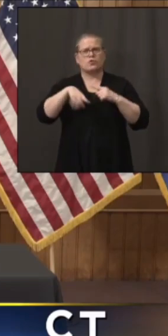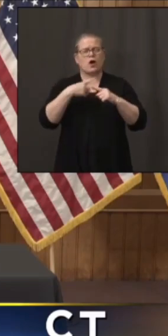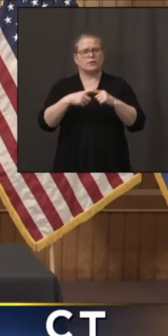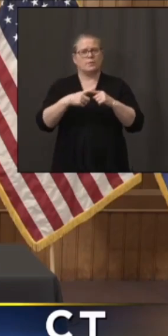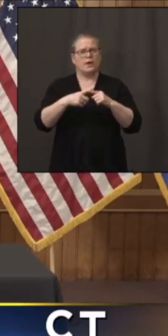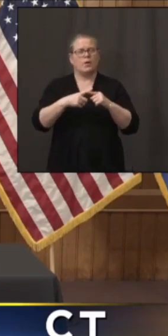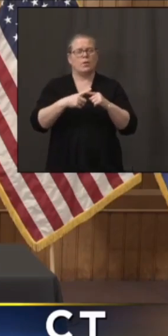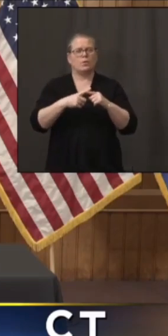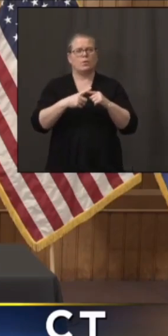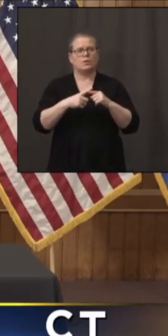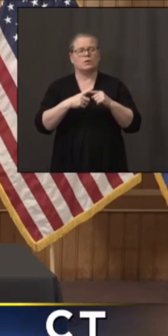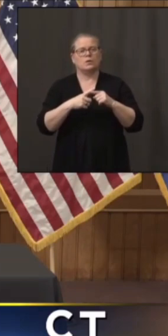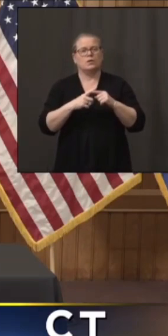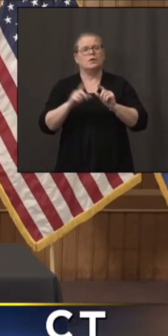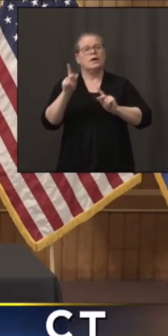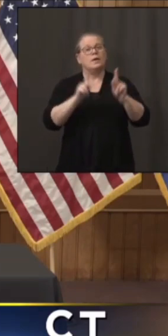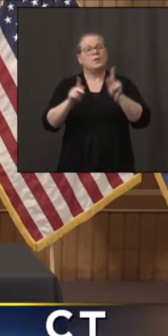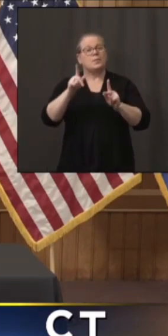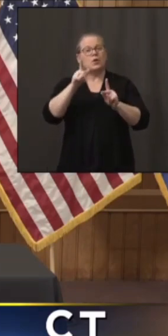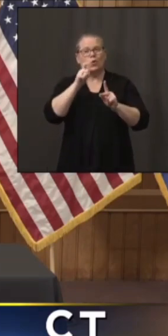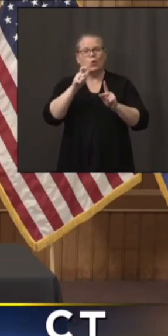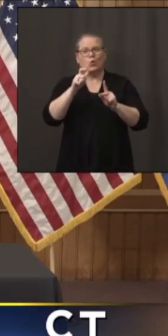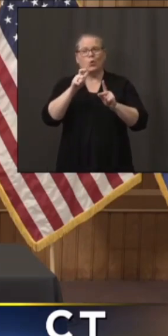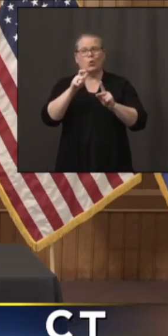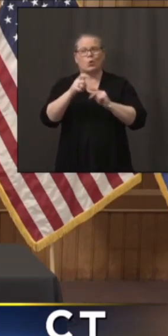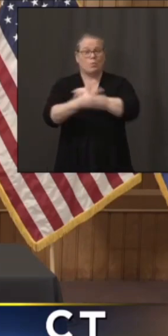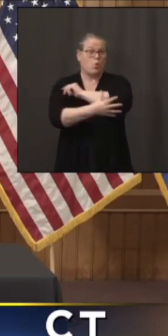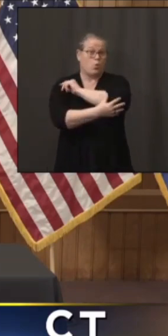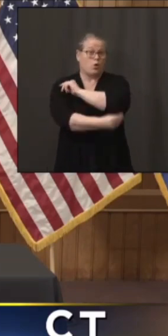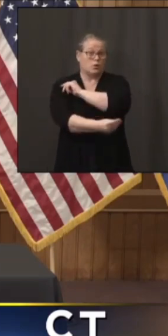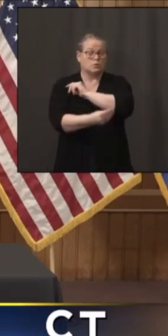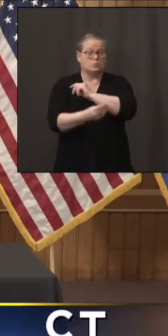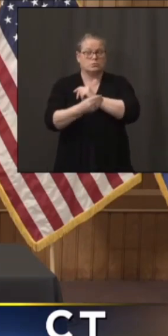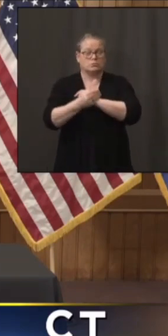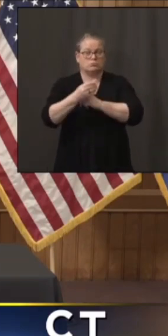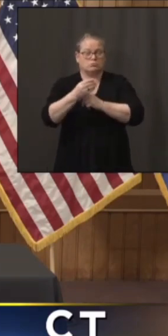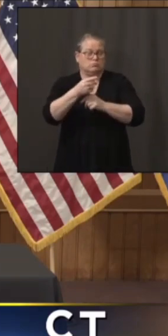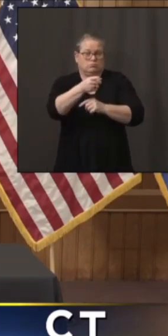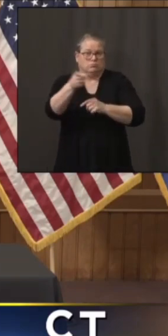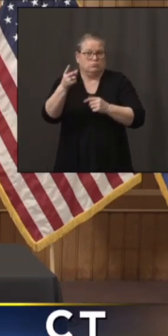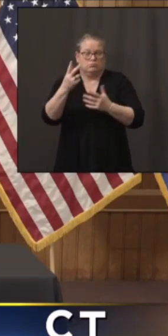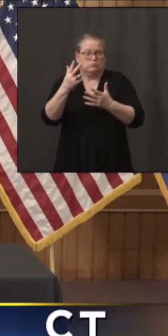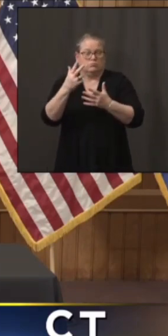mobile ability or aspect of this. Will that really help those